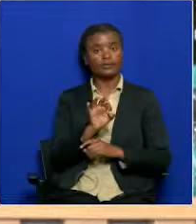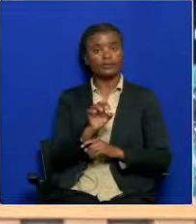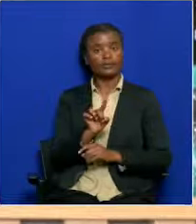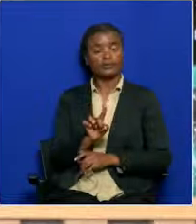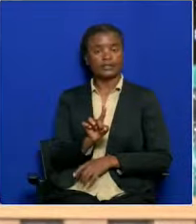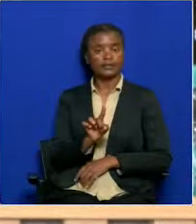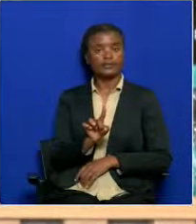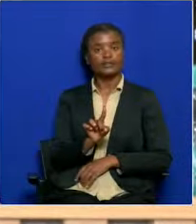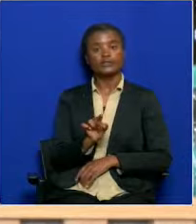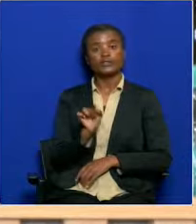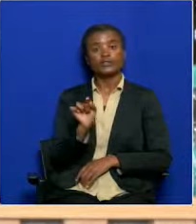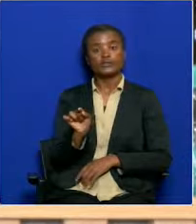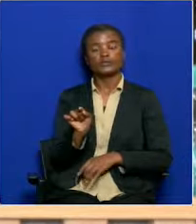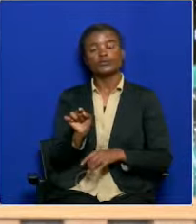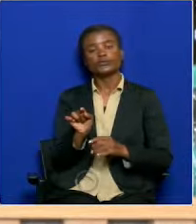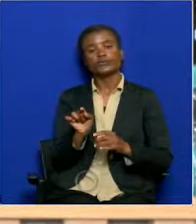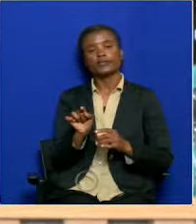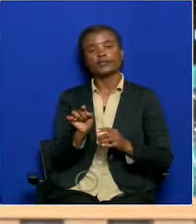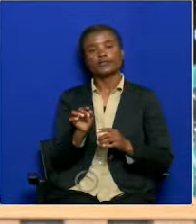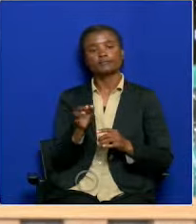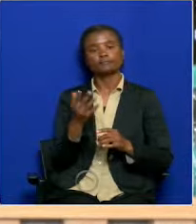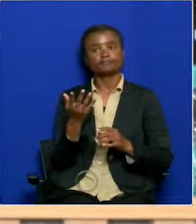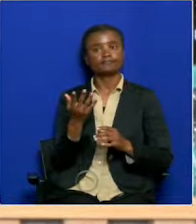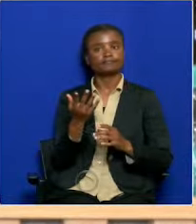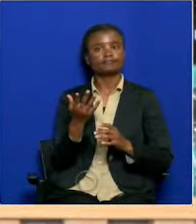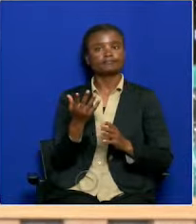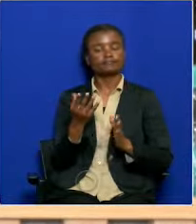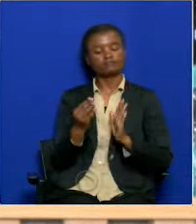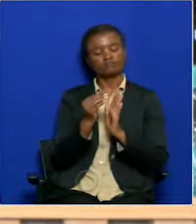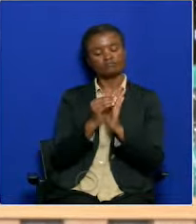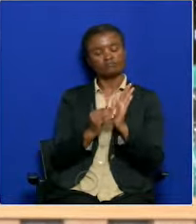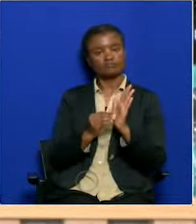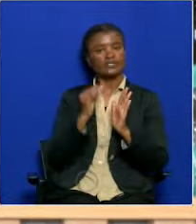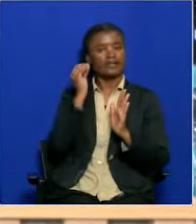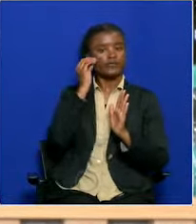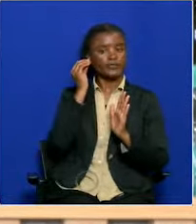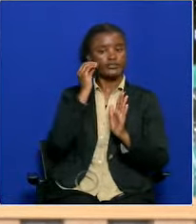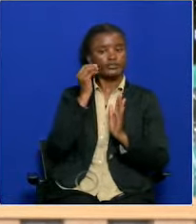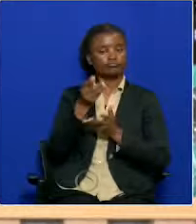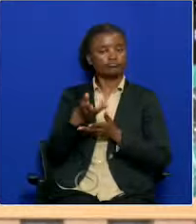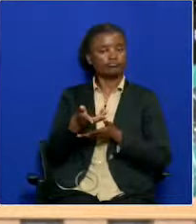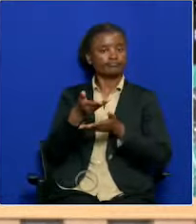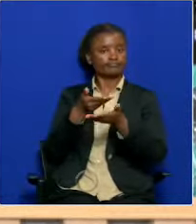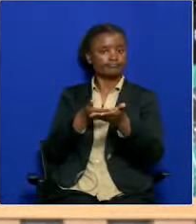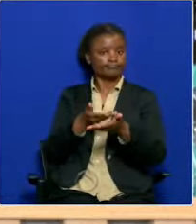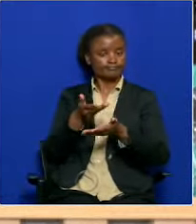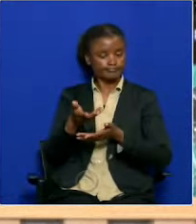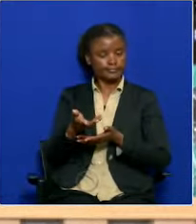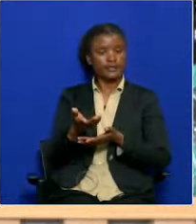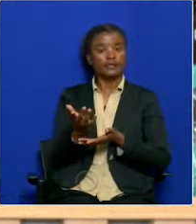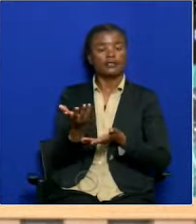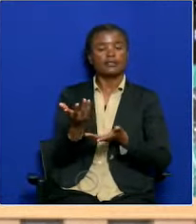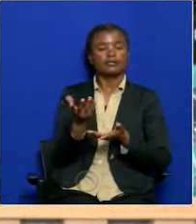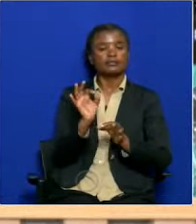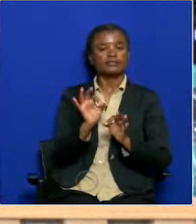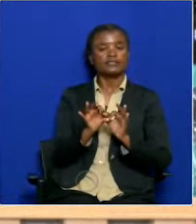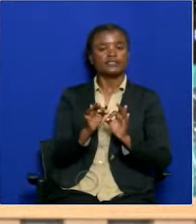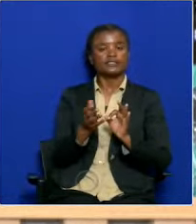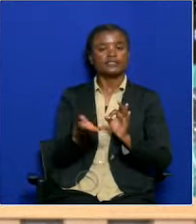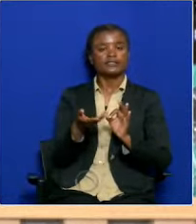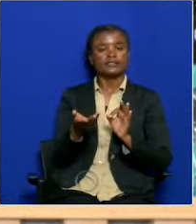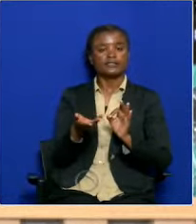with the type of information that you would exchange. In particular, you say